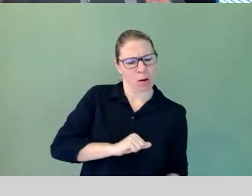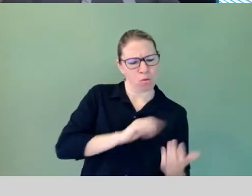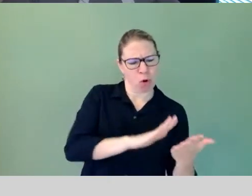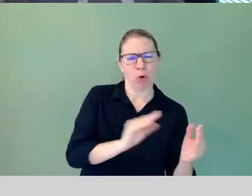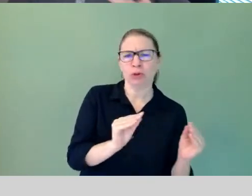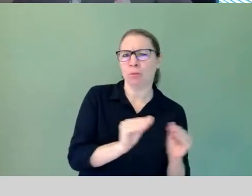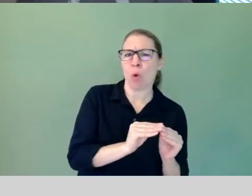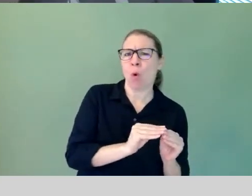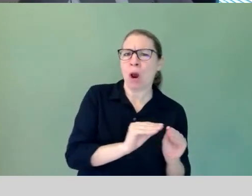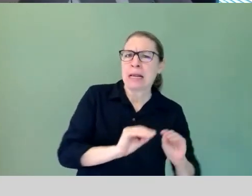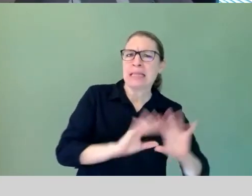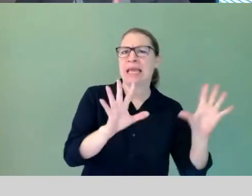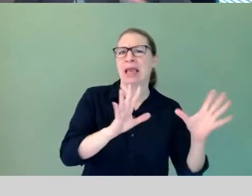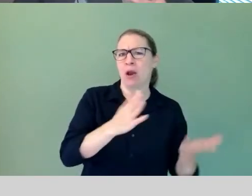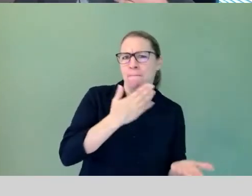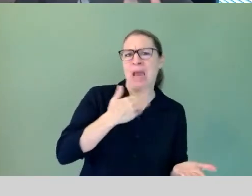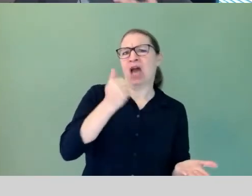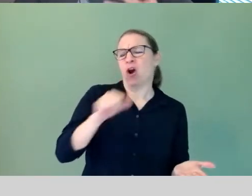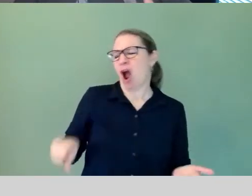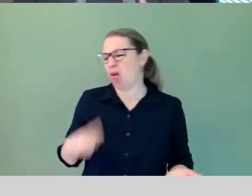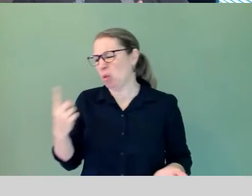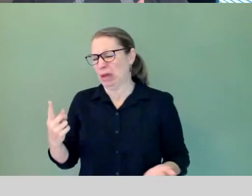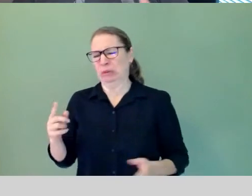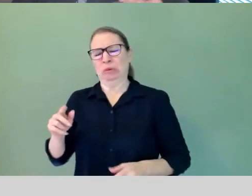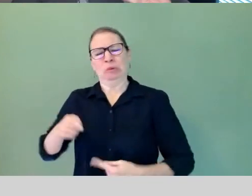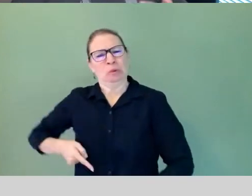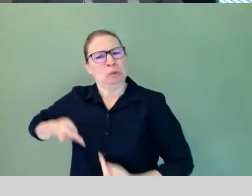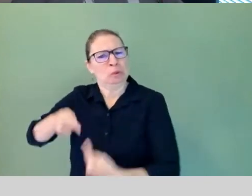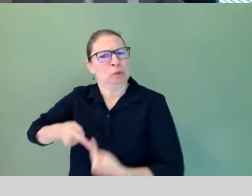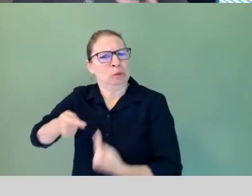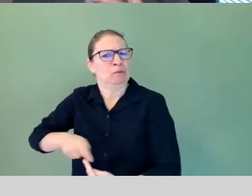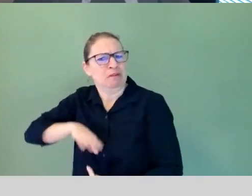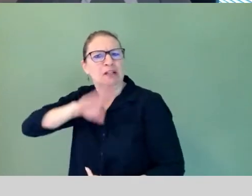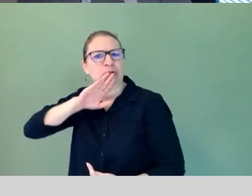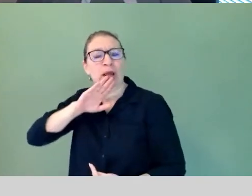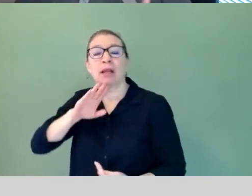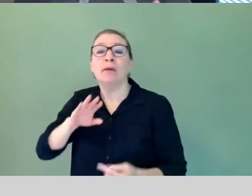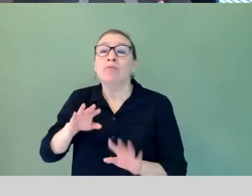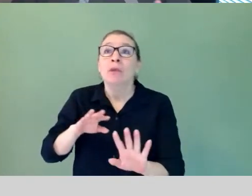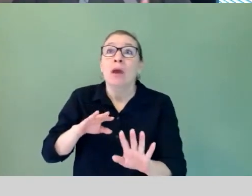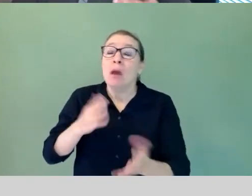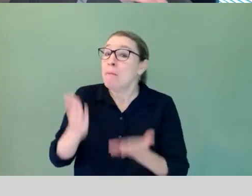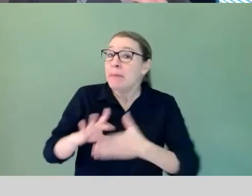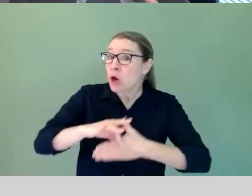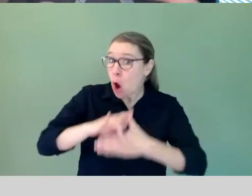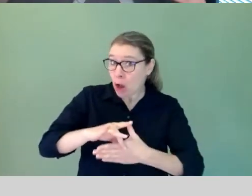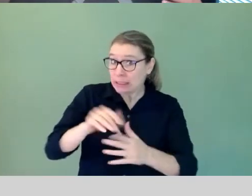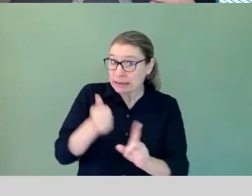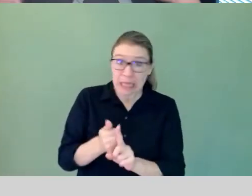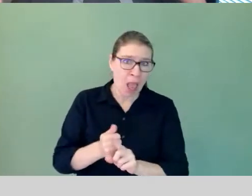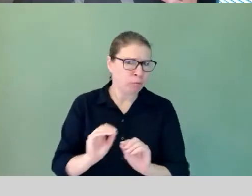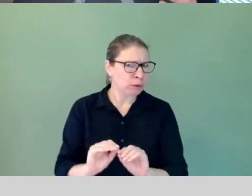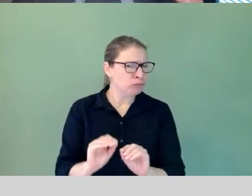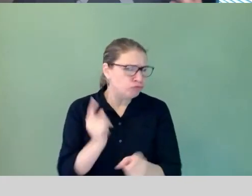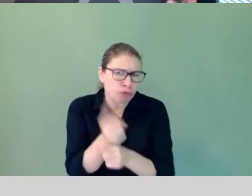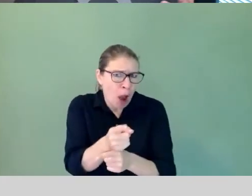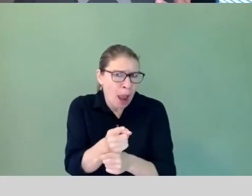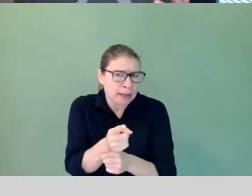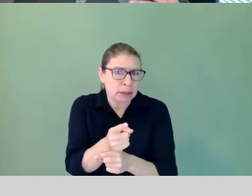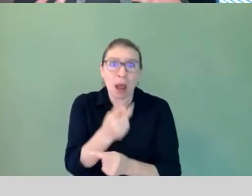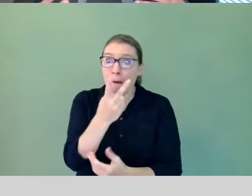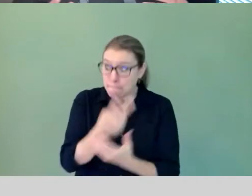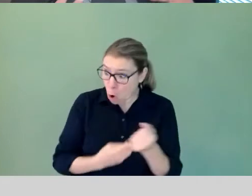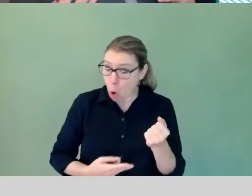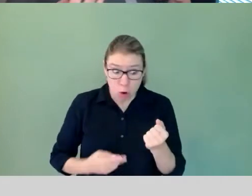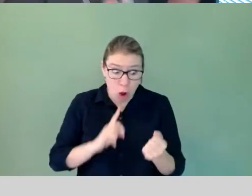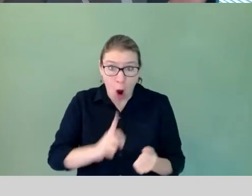do you like one and dislike another? And it doesn't even have to go with the fact that maybe one was wrong and one was correct. Maybe you had two tutorials that were both technically correct,